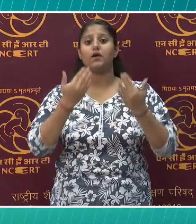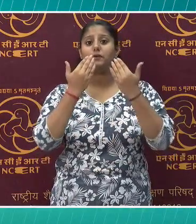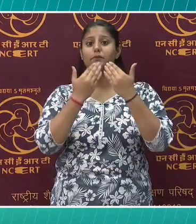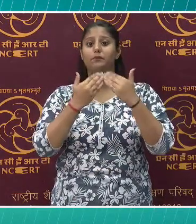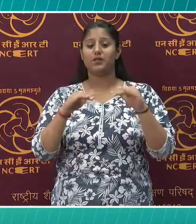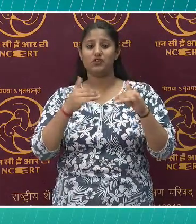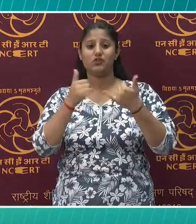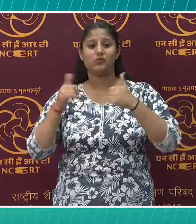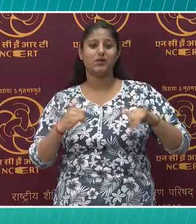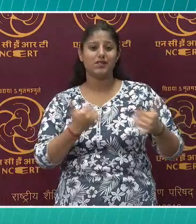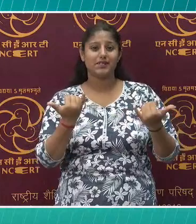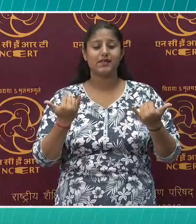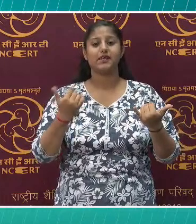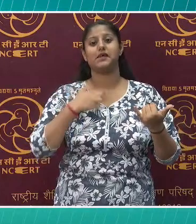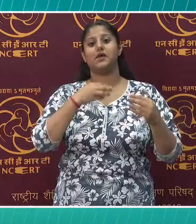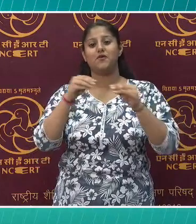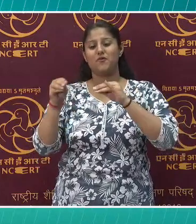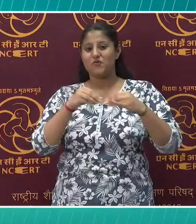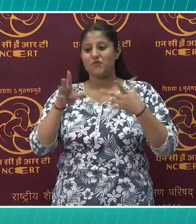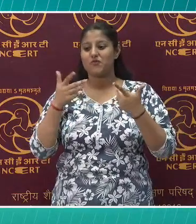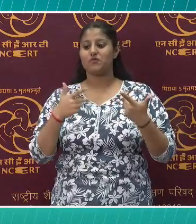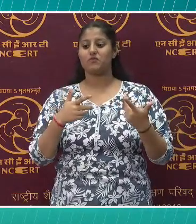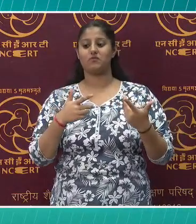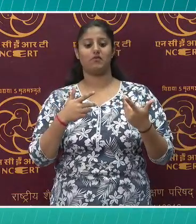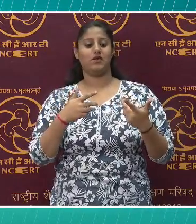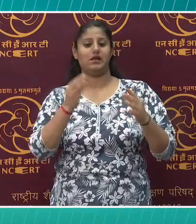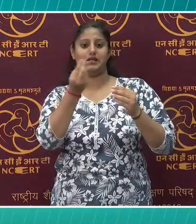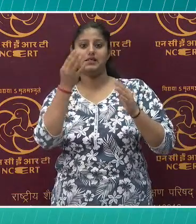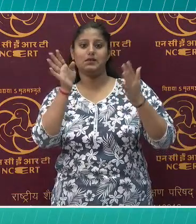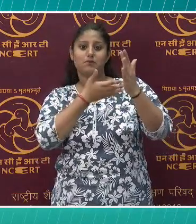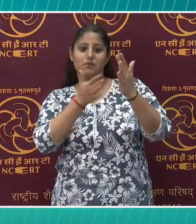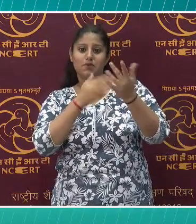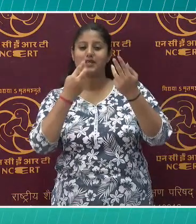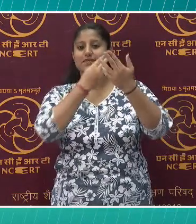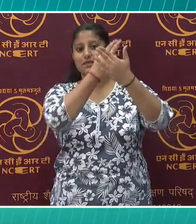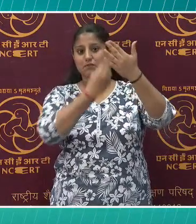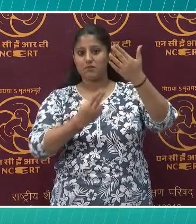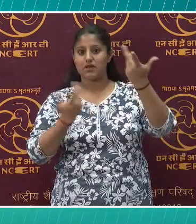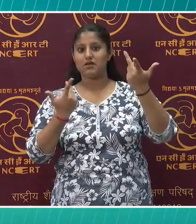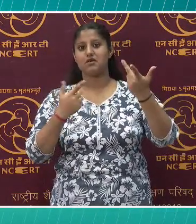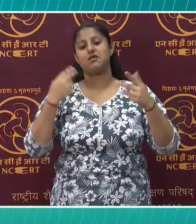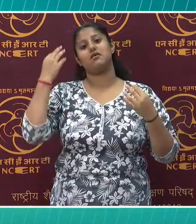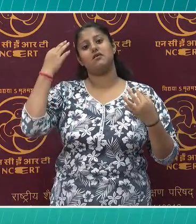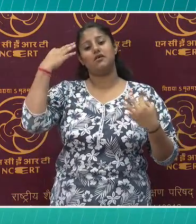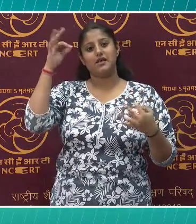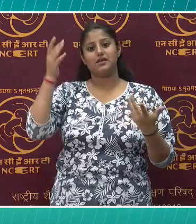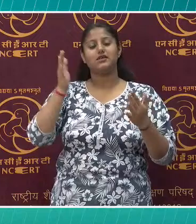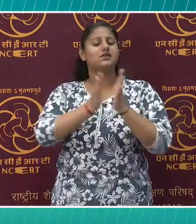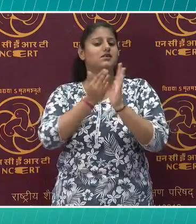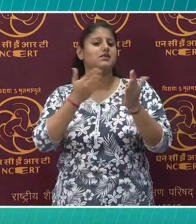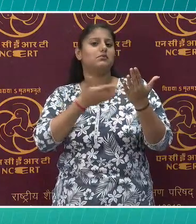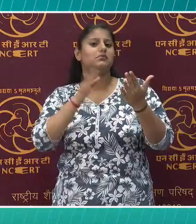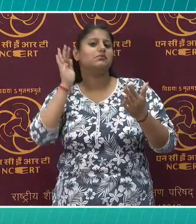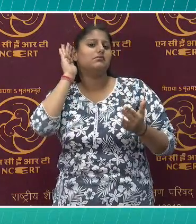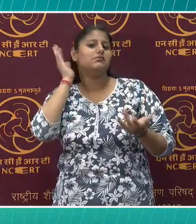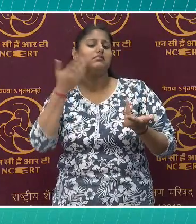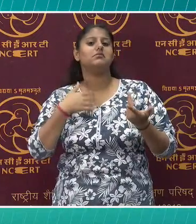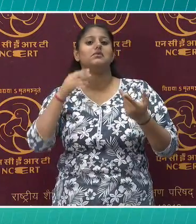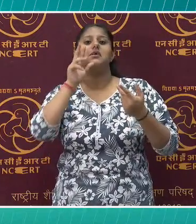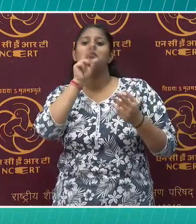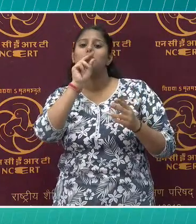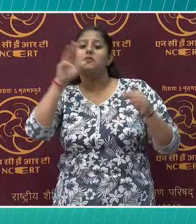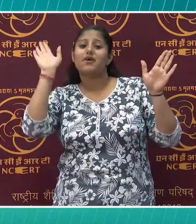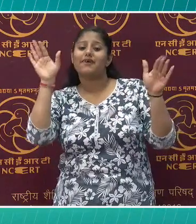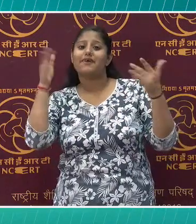child with movement, a person singing and a person listening to music, the bird chirping,